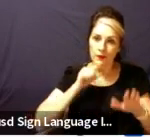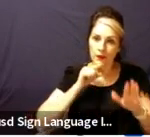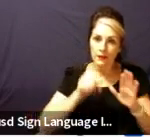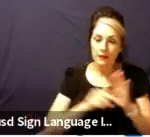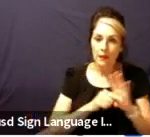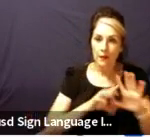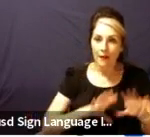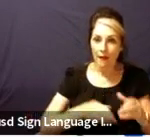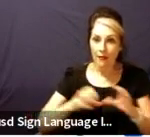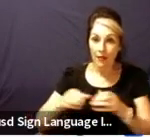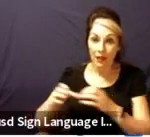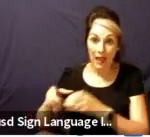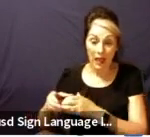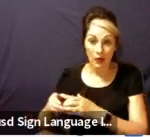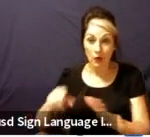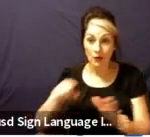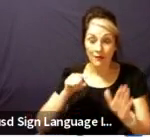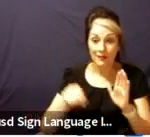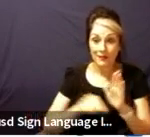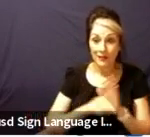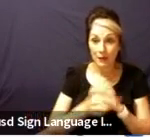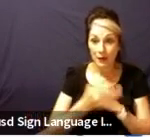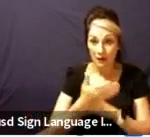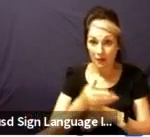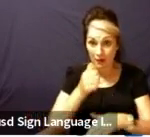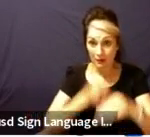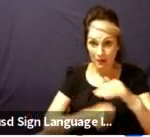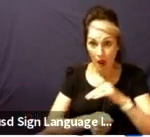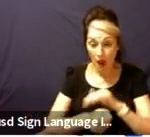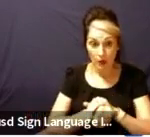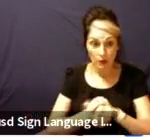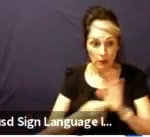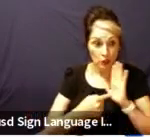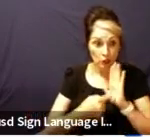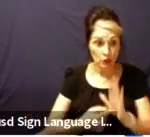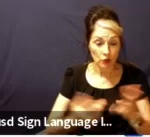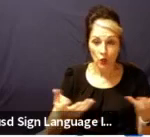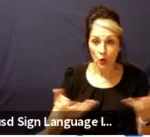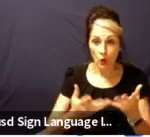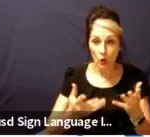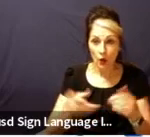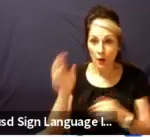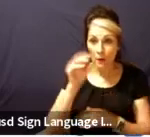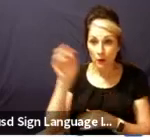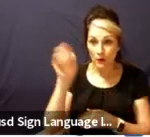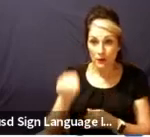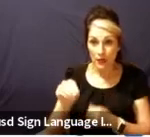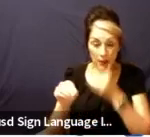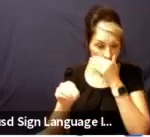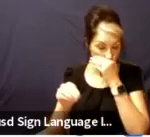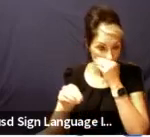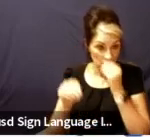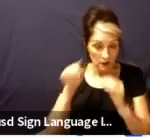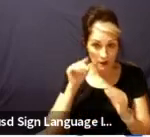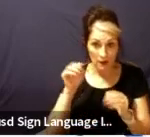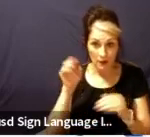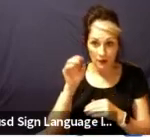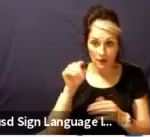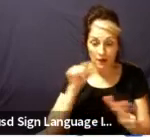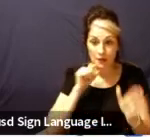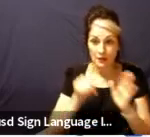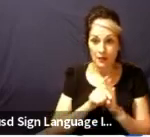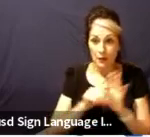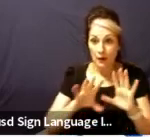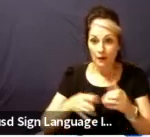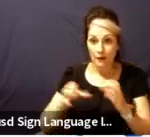the category the assignment is under, it shows you what percentage those assignment categories